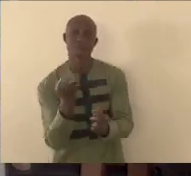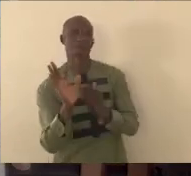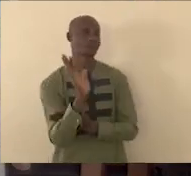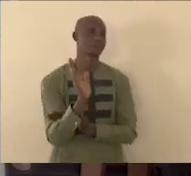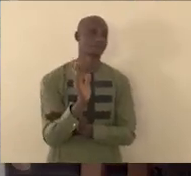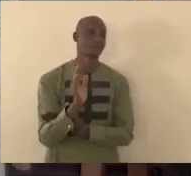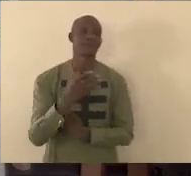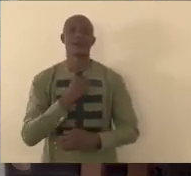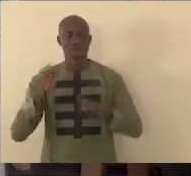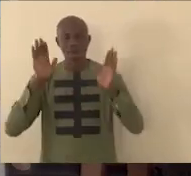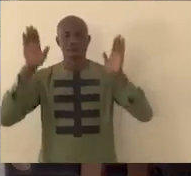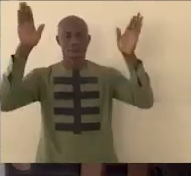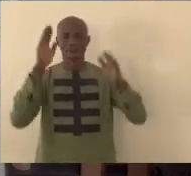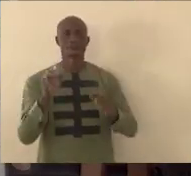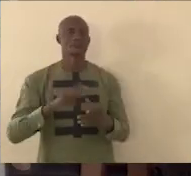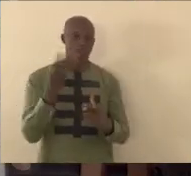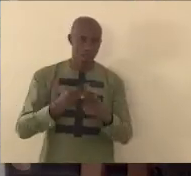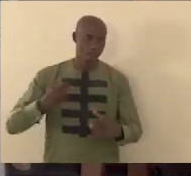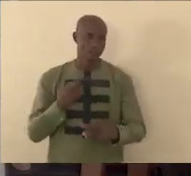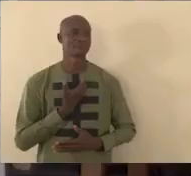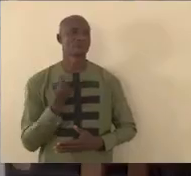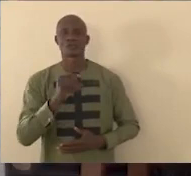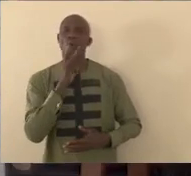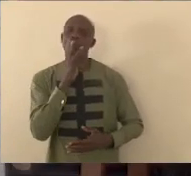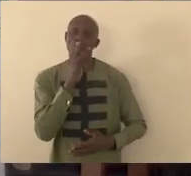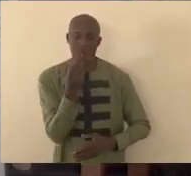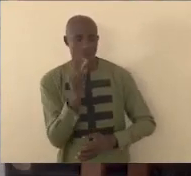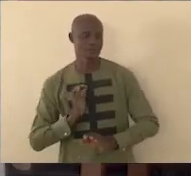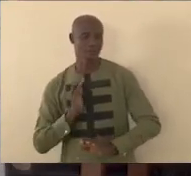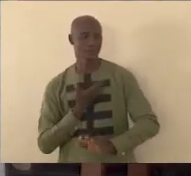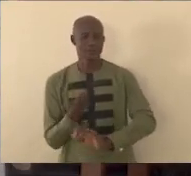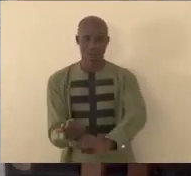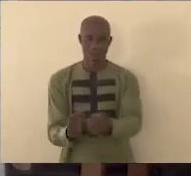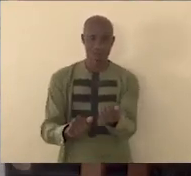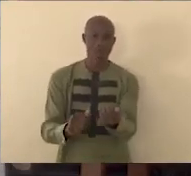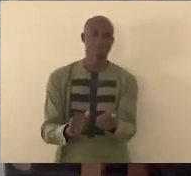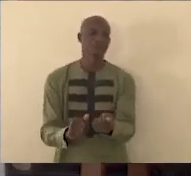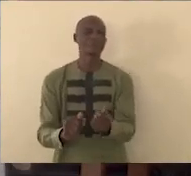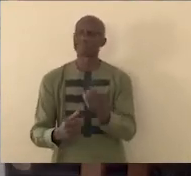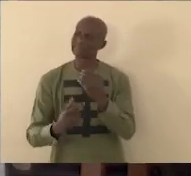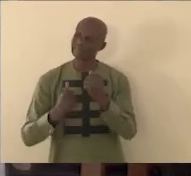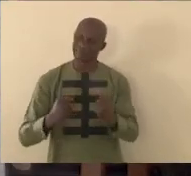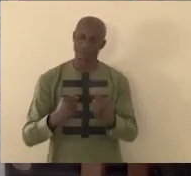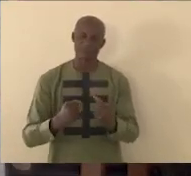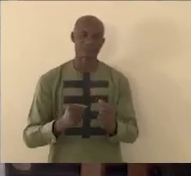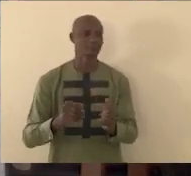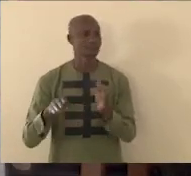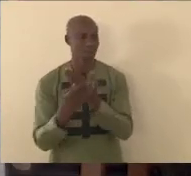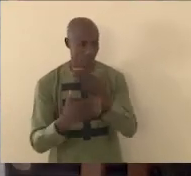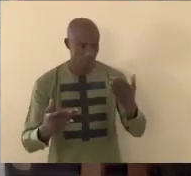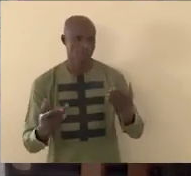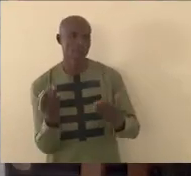God, and wondered whether we consider the water of our baptism, whether it is thicker than the blood of our